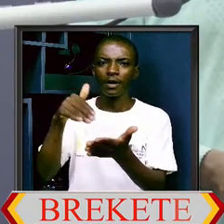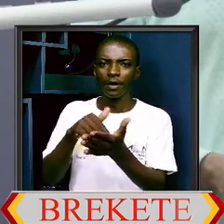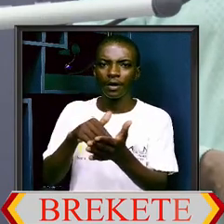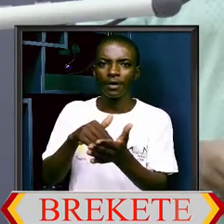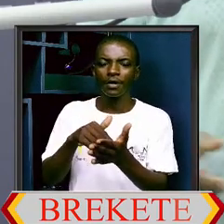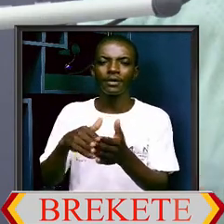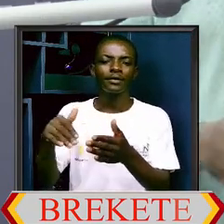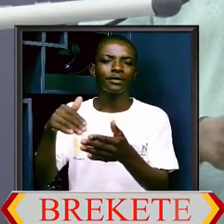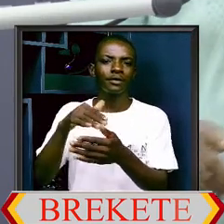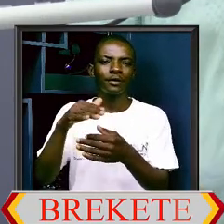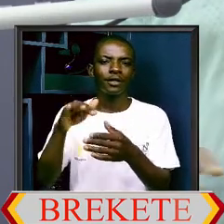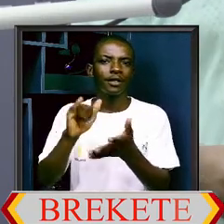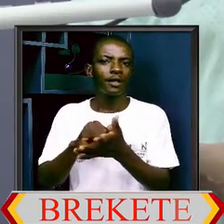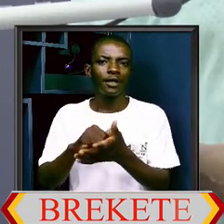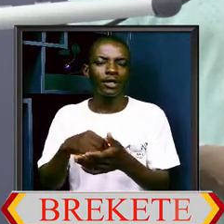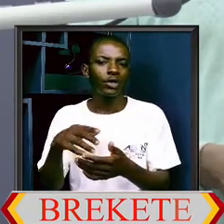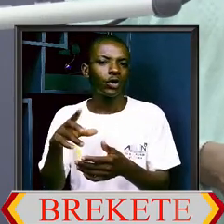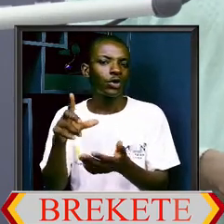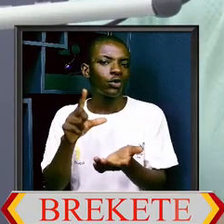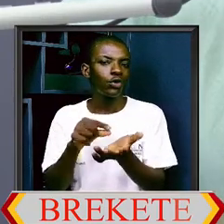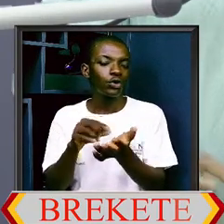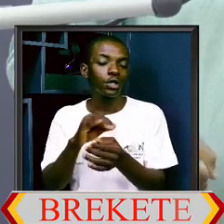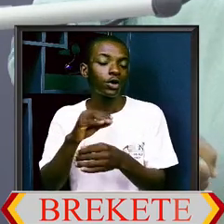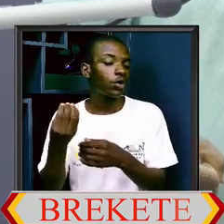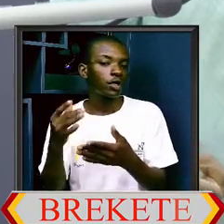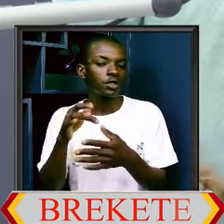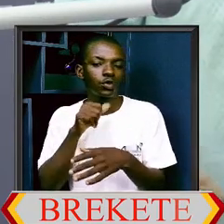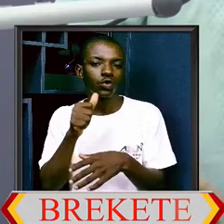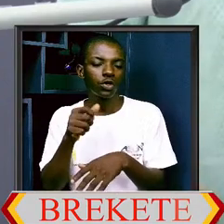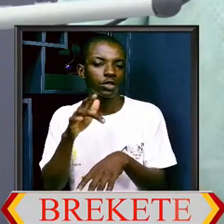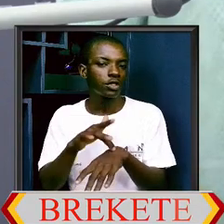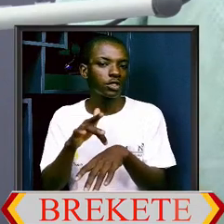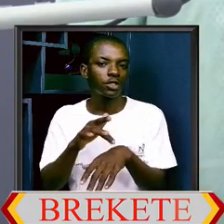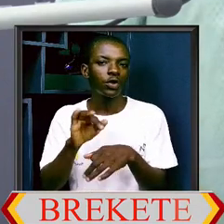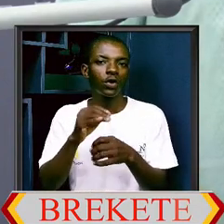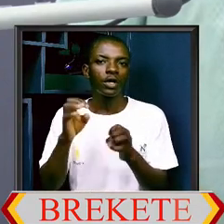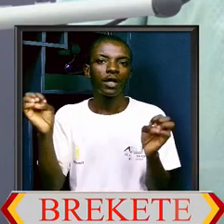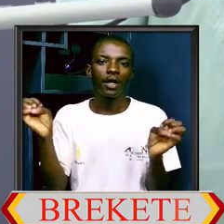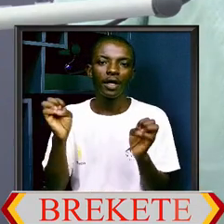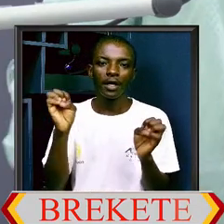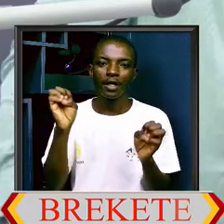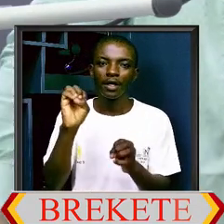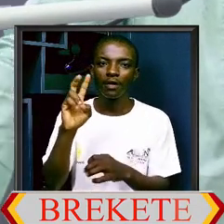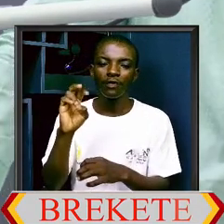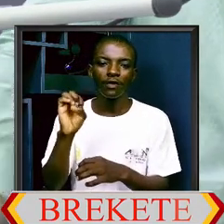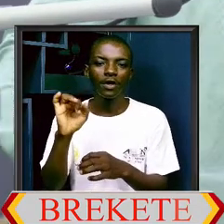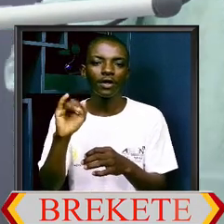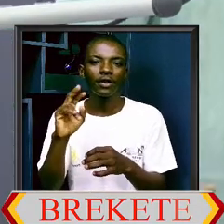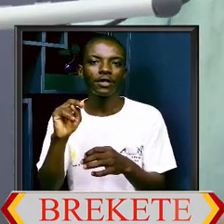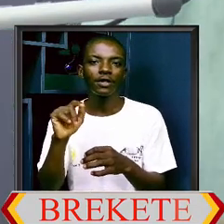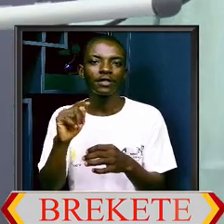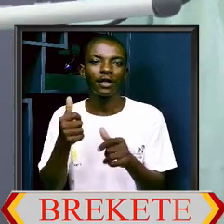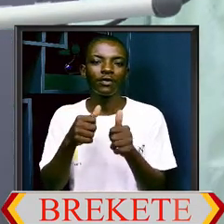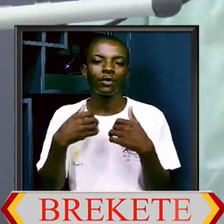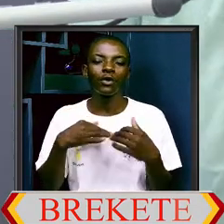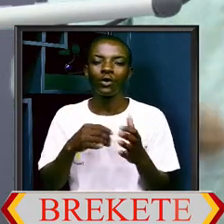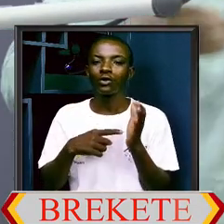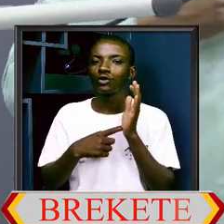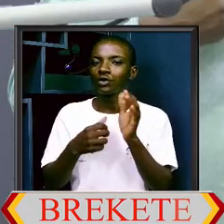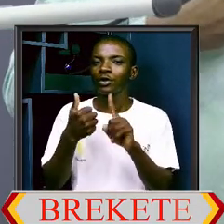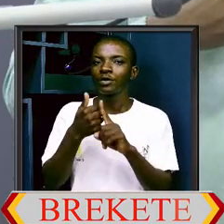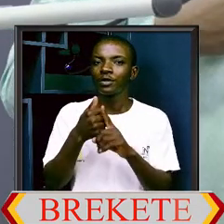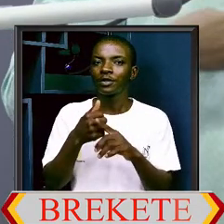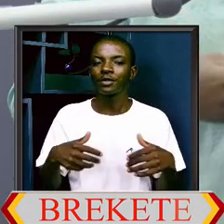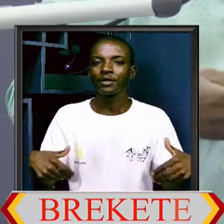top so that croach and other things go touch them now when event don't reach event everybody want show Mama go tie that